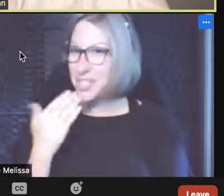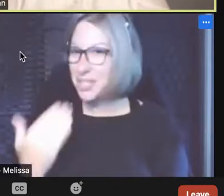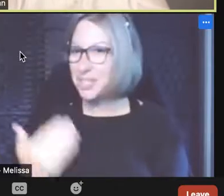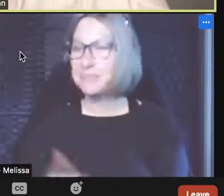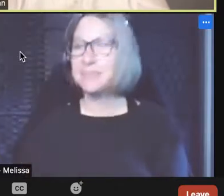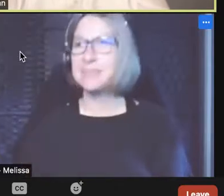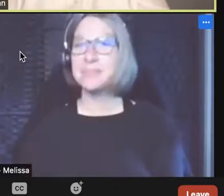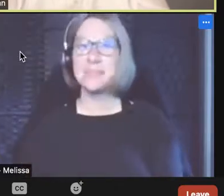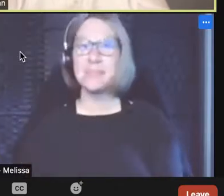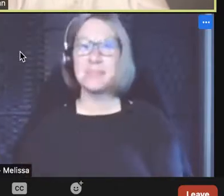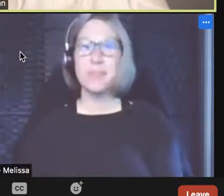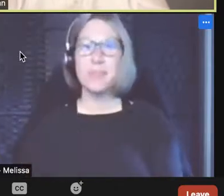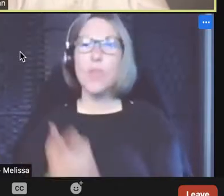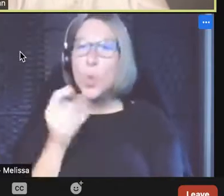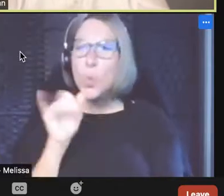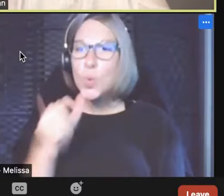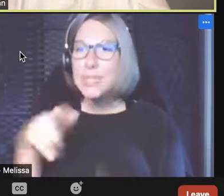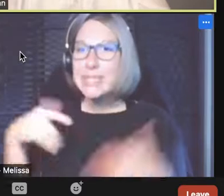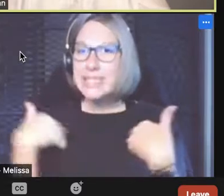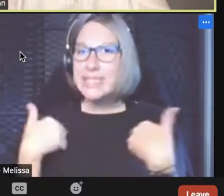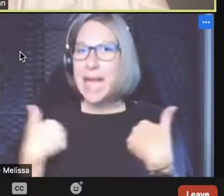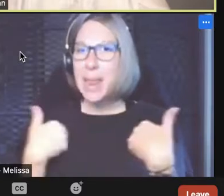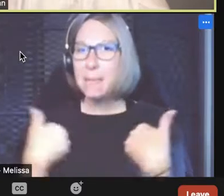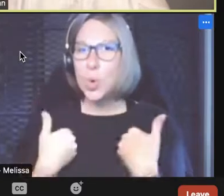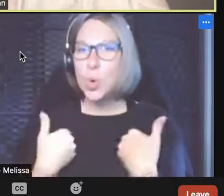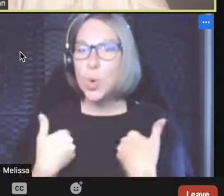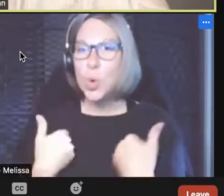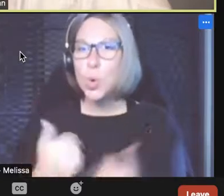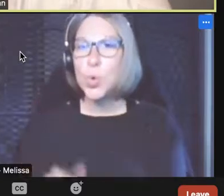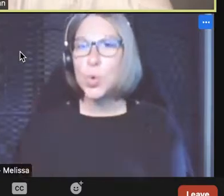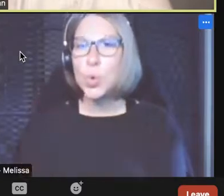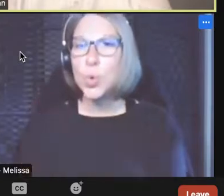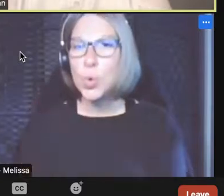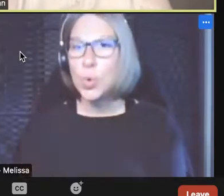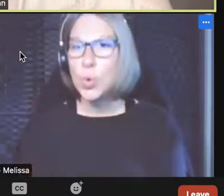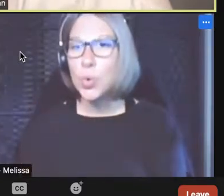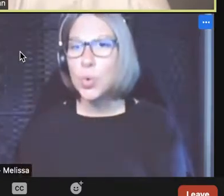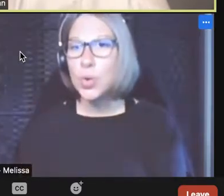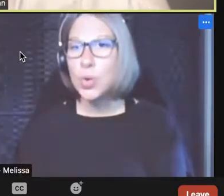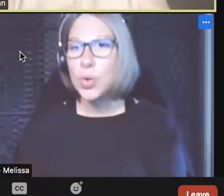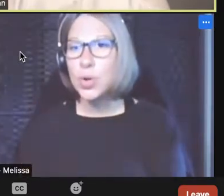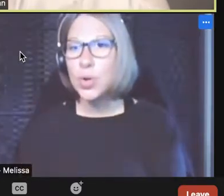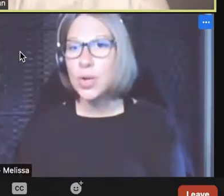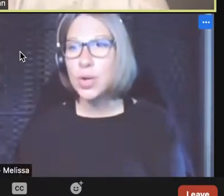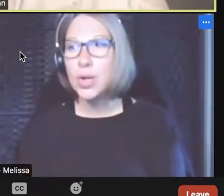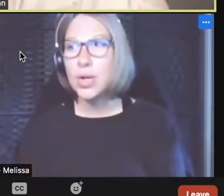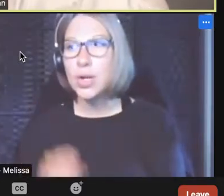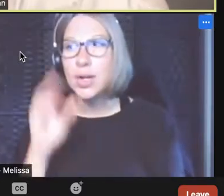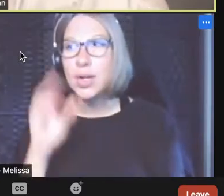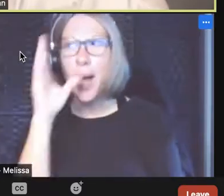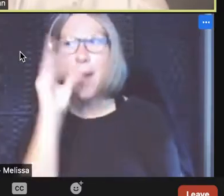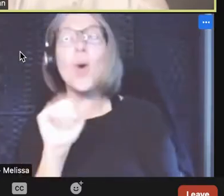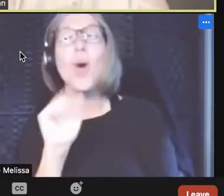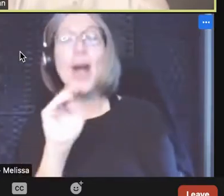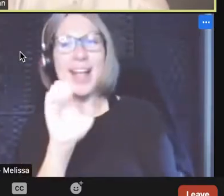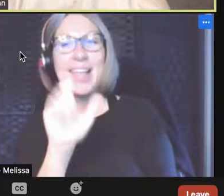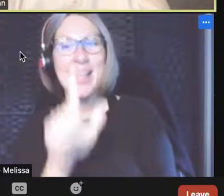horse. What's that animal? A turtle. No, that's a oink, oink, Lion. oink,